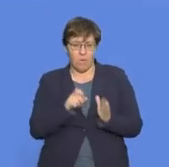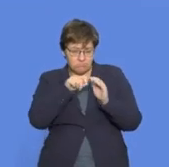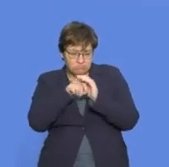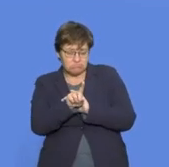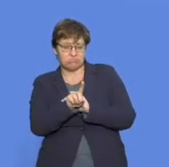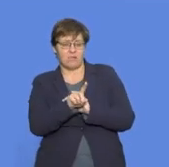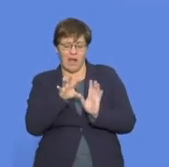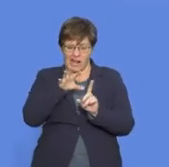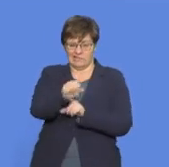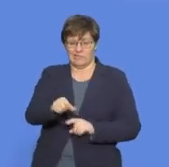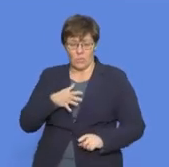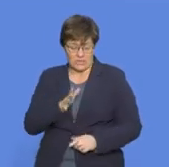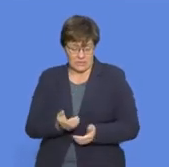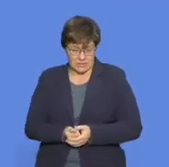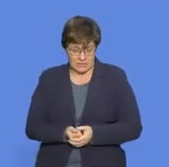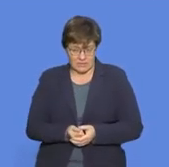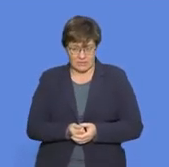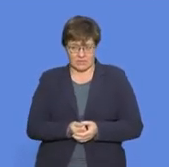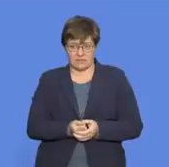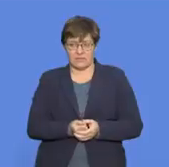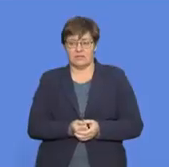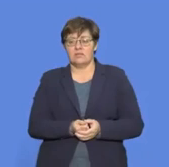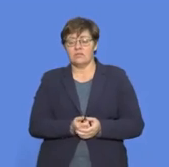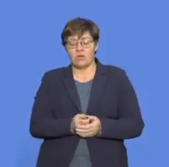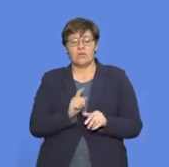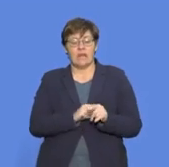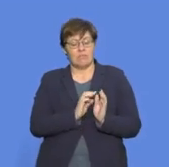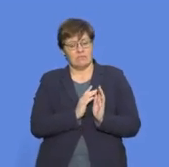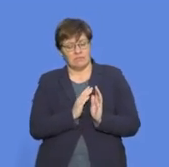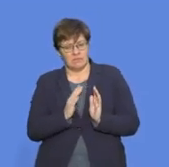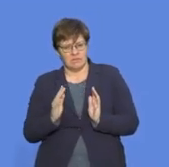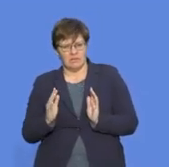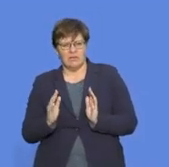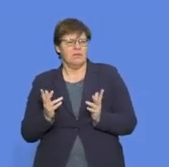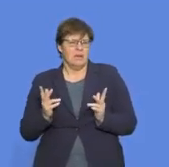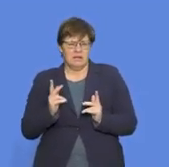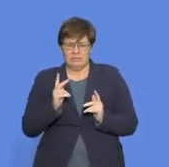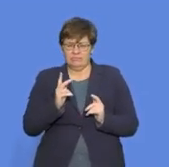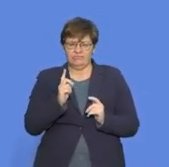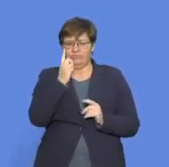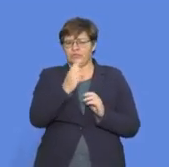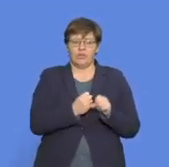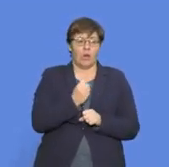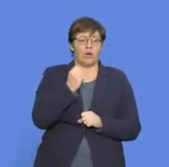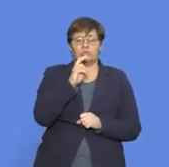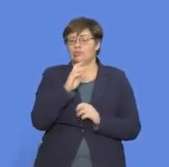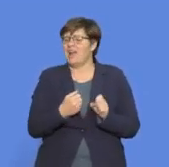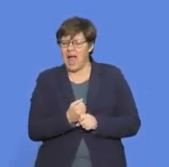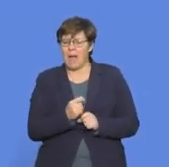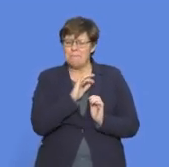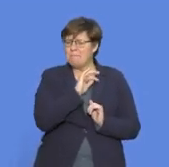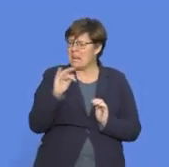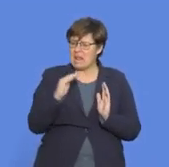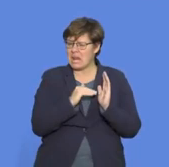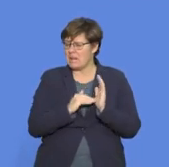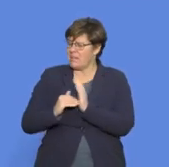from predators. And as time goes on, and this takes place over millions of years, here you can see the